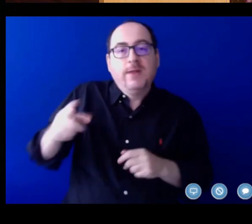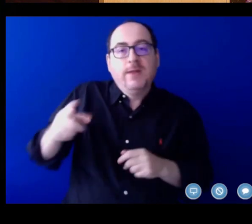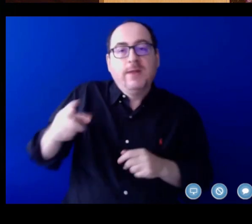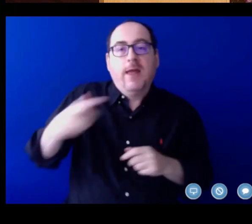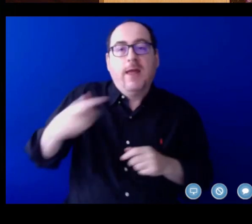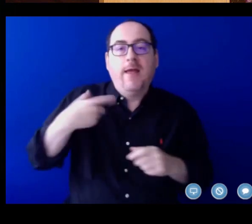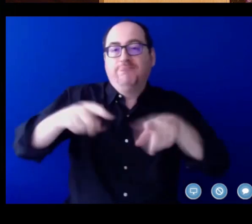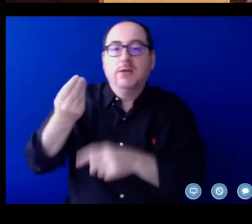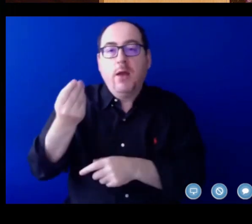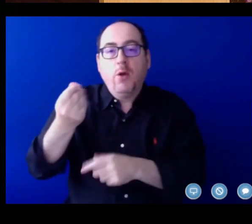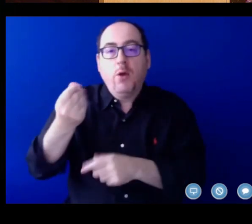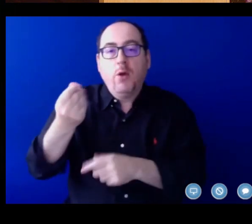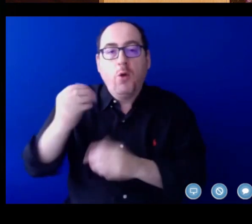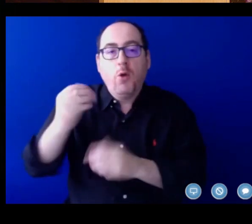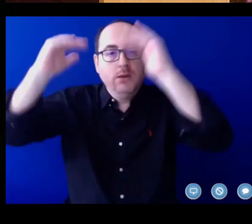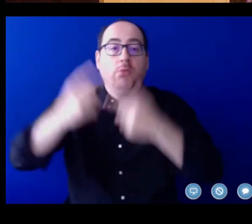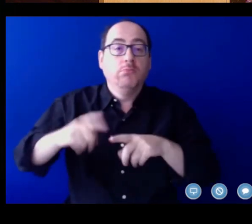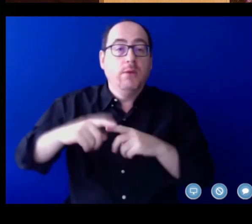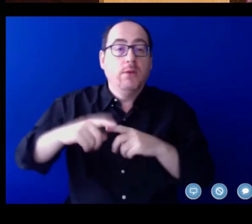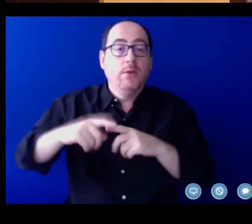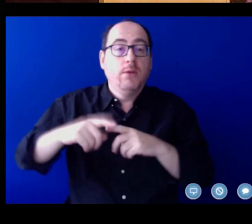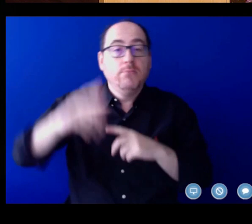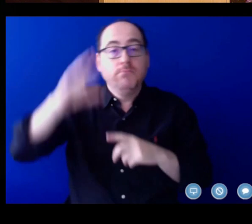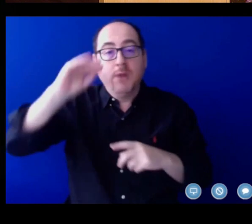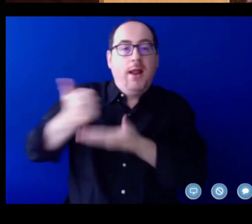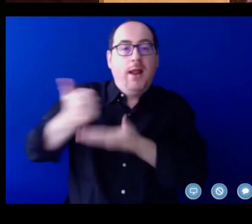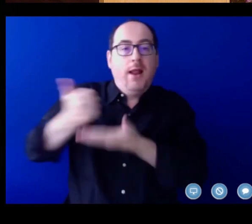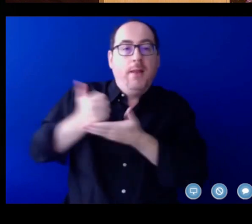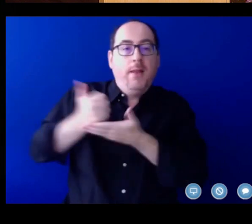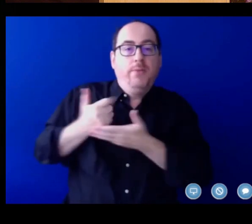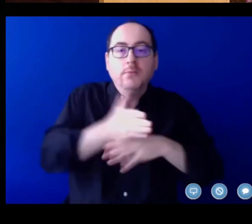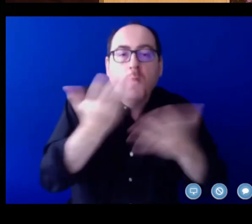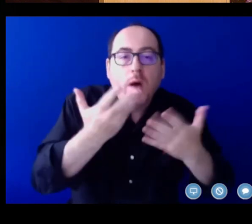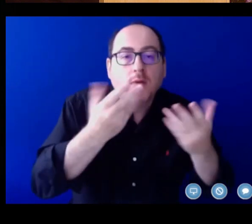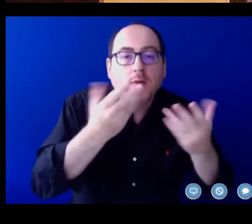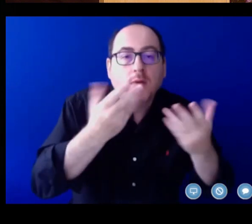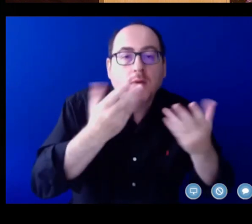all of these domains are linked and need to be there to support integration.